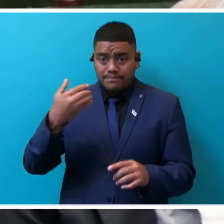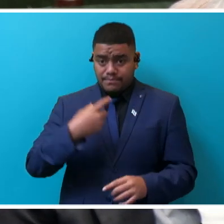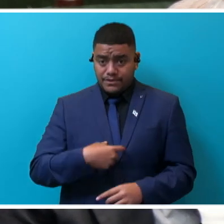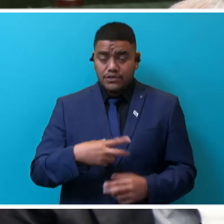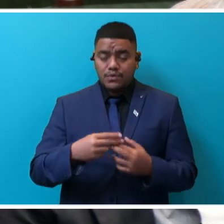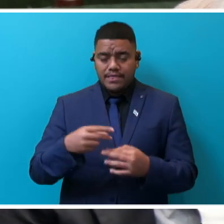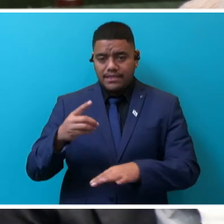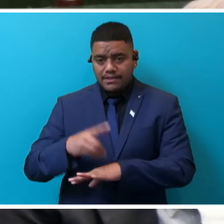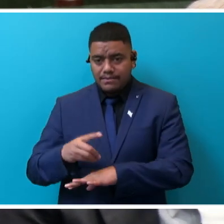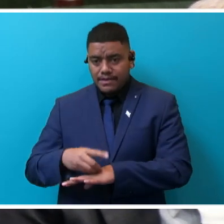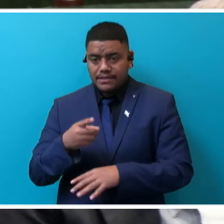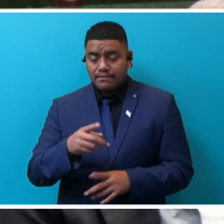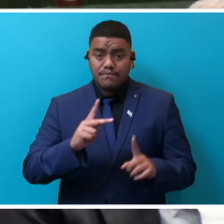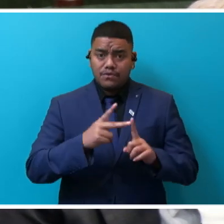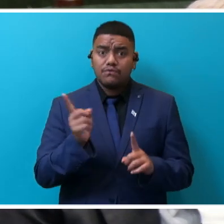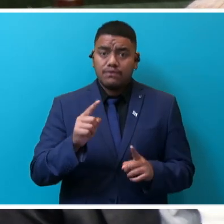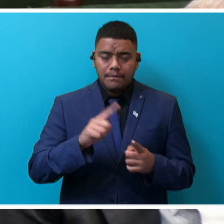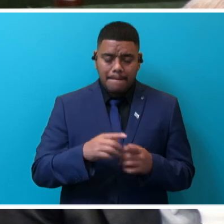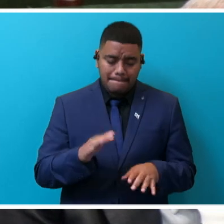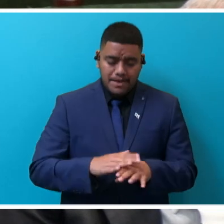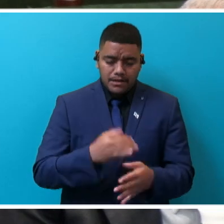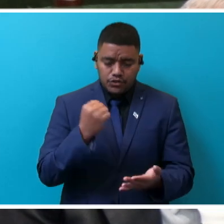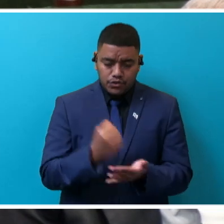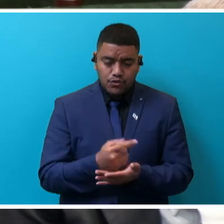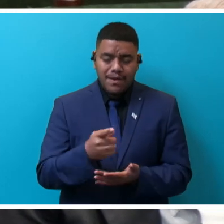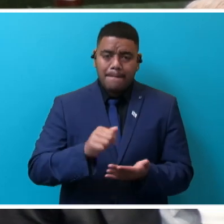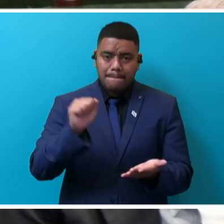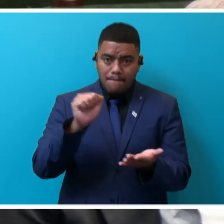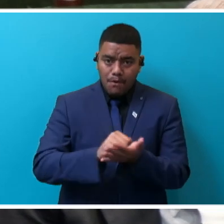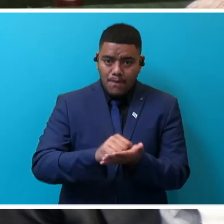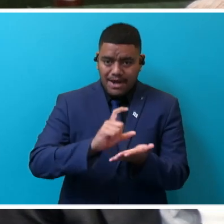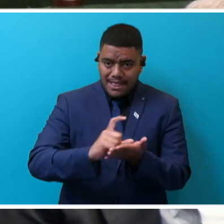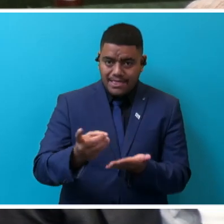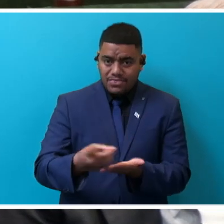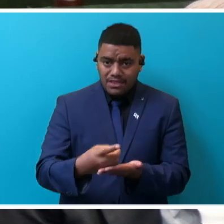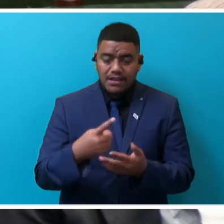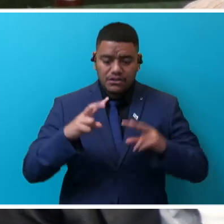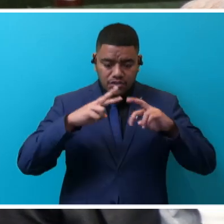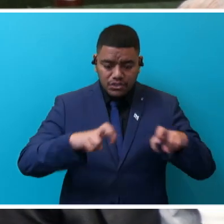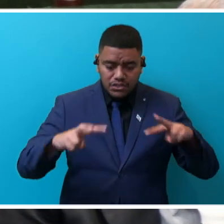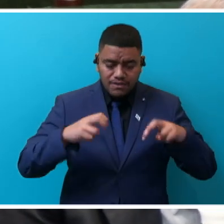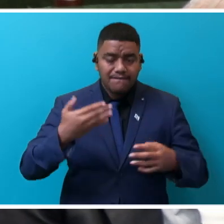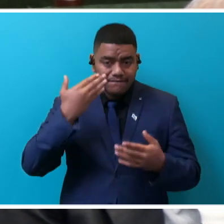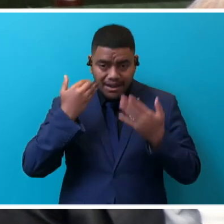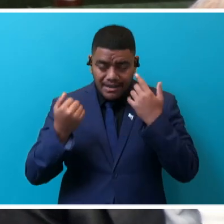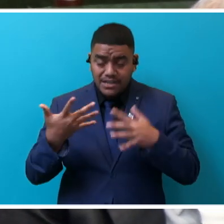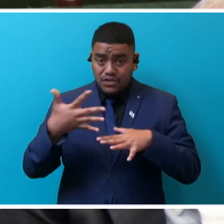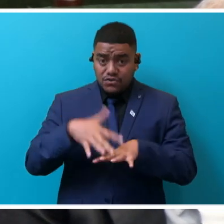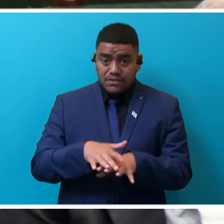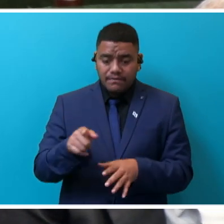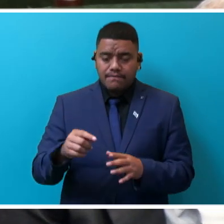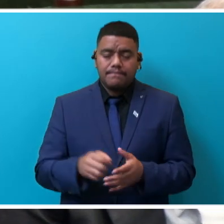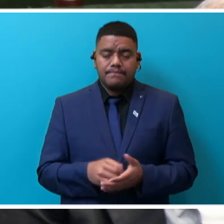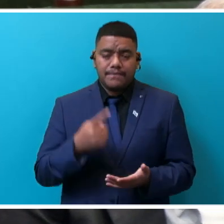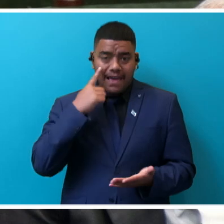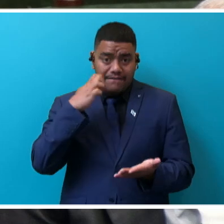key outcomes of this priority are to ensure the collection of accurate data and research findings to inform inclusive, evidence-based policies,